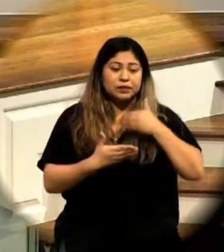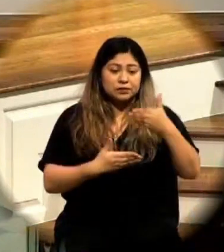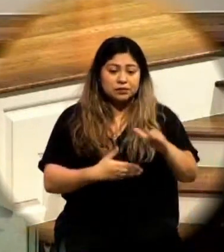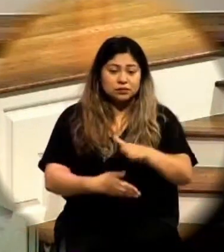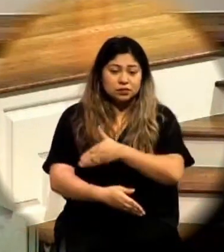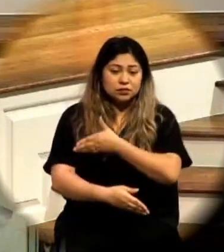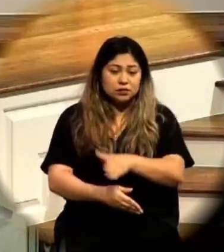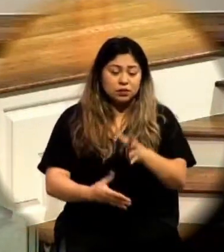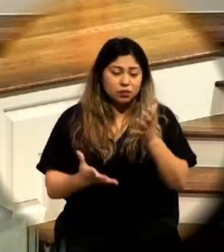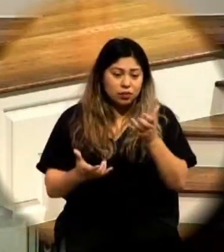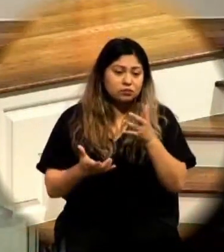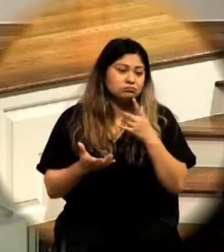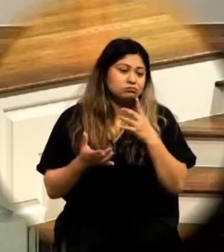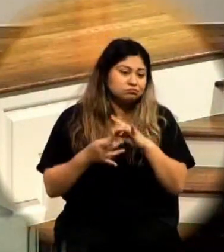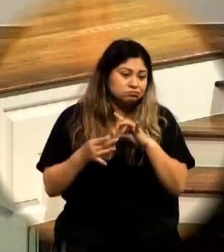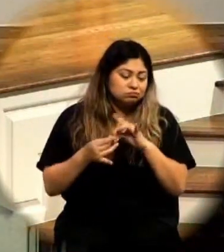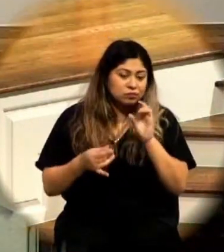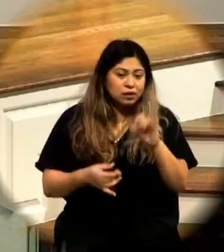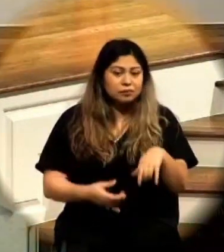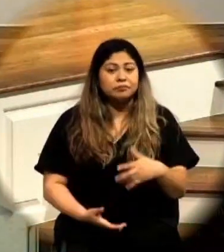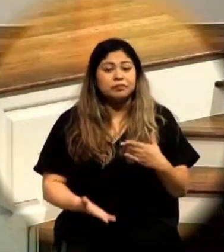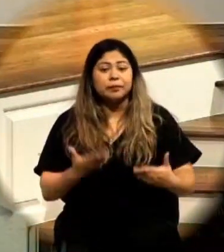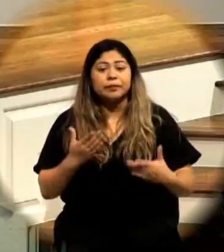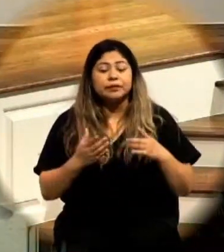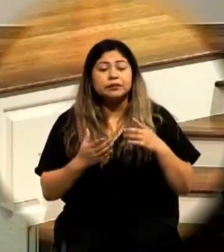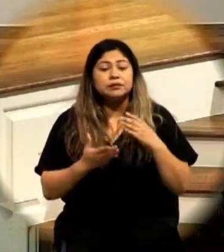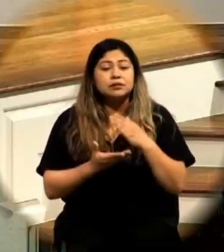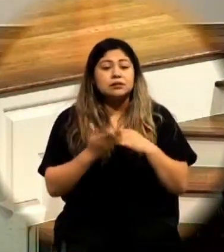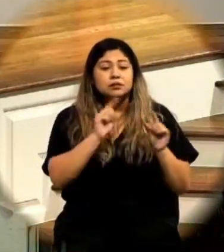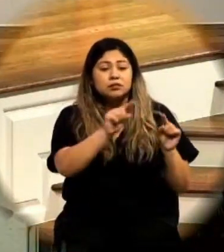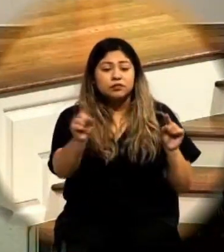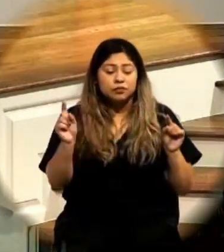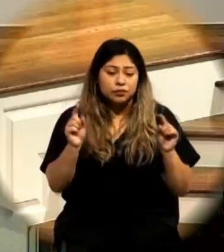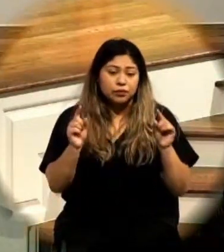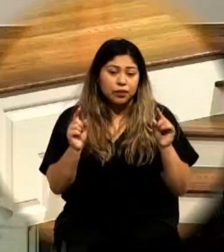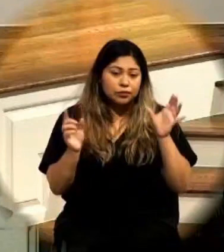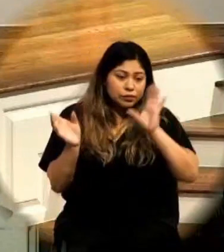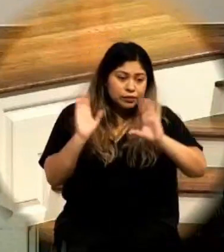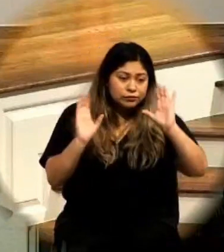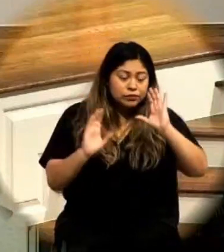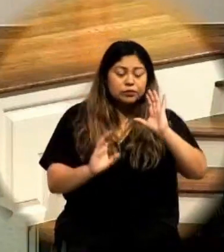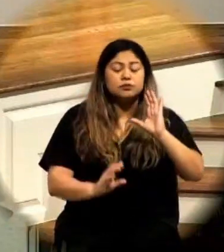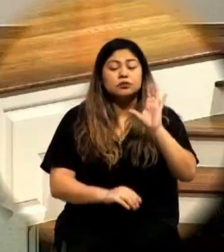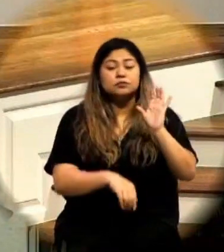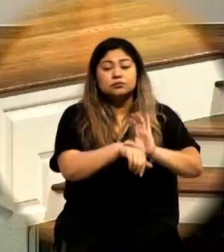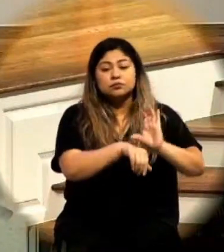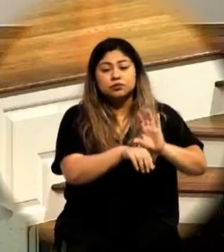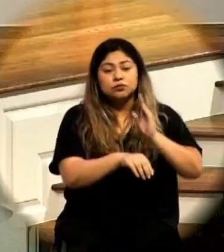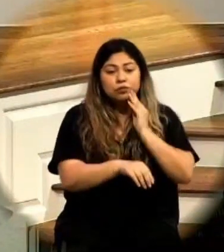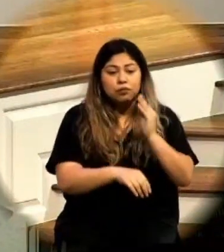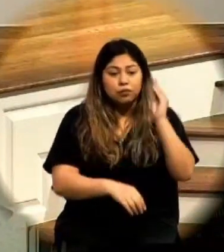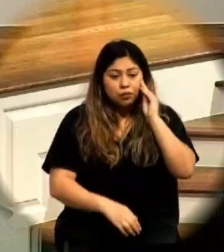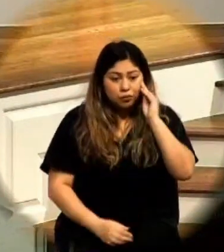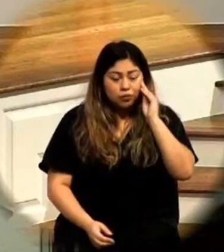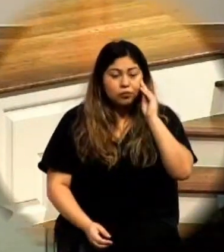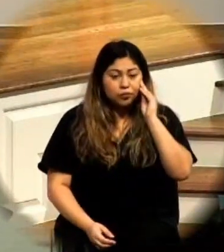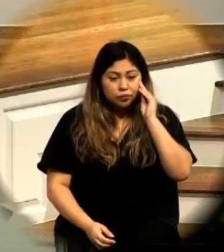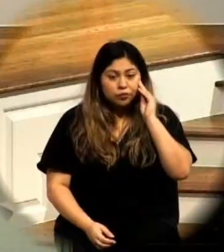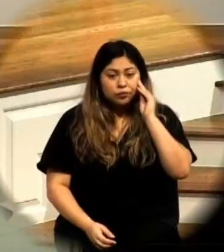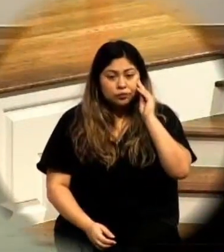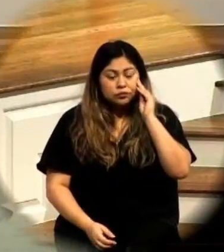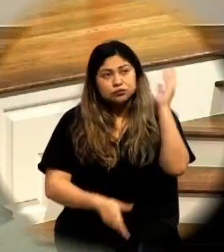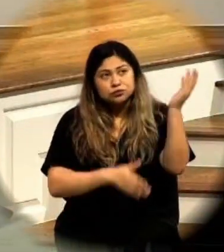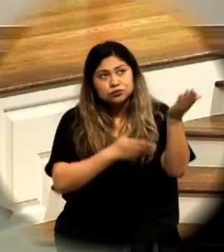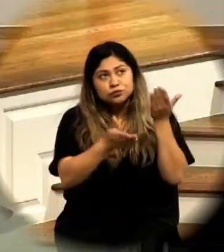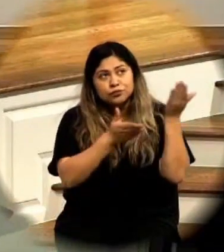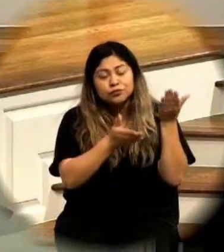may be looking for a church home where we can gather together and serve God in all of our imperfections, because we'll serve him through